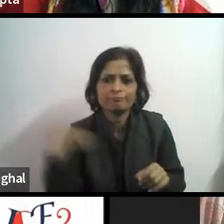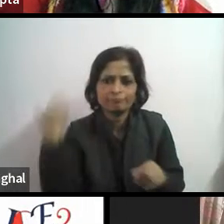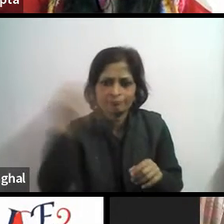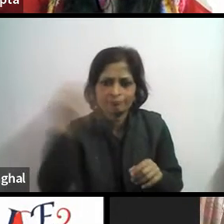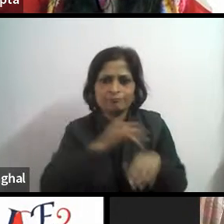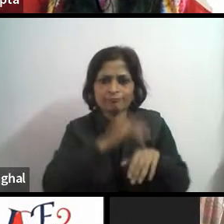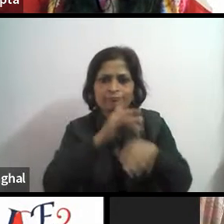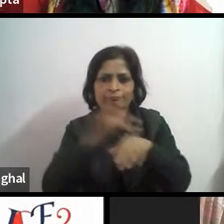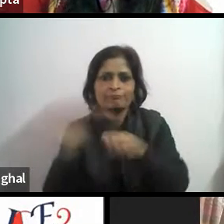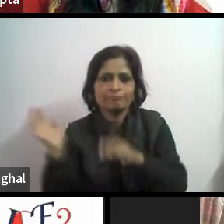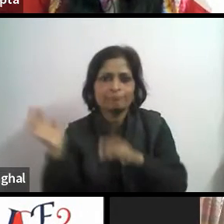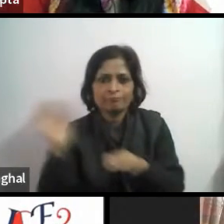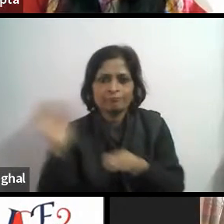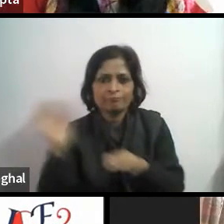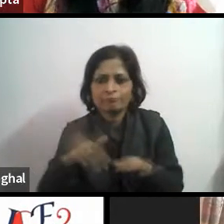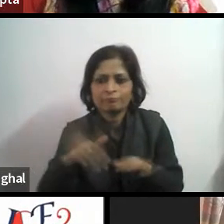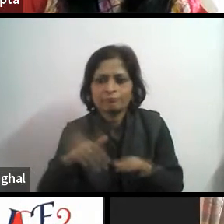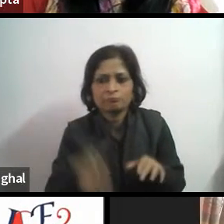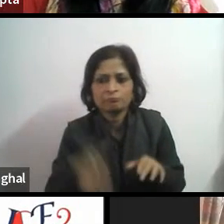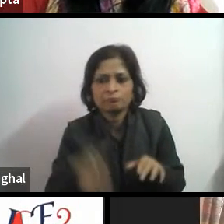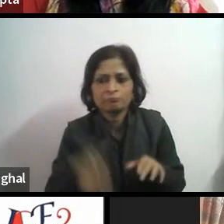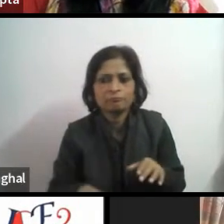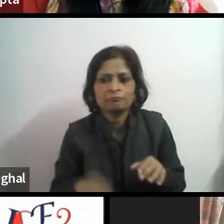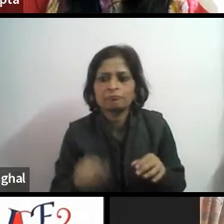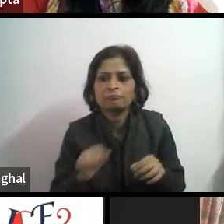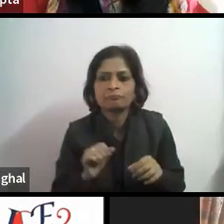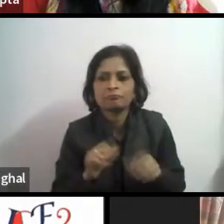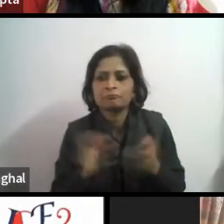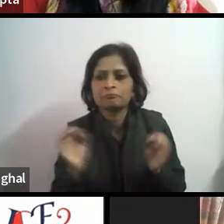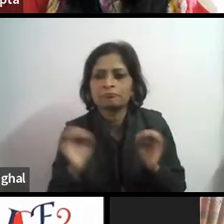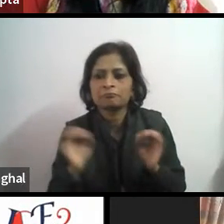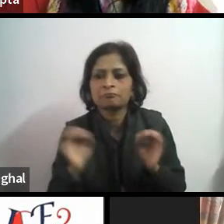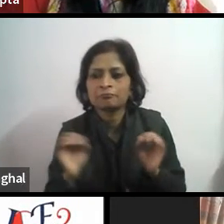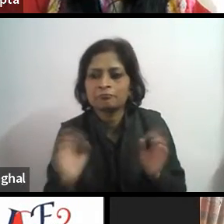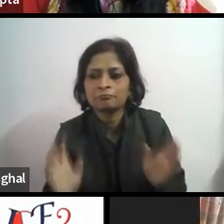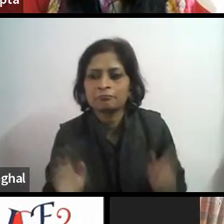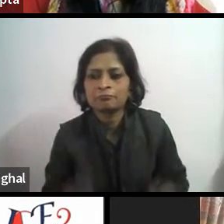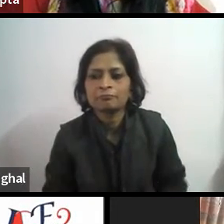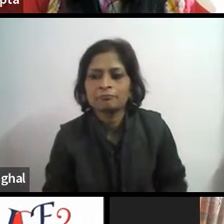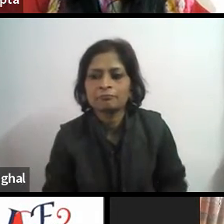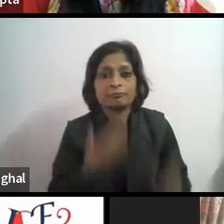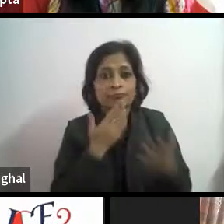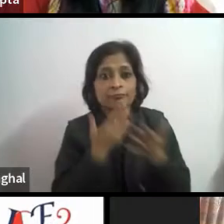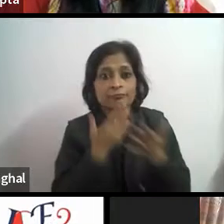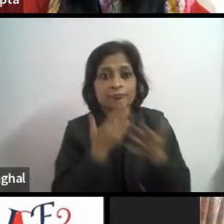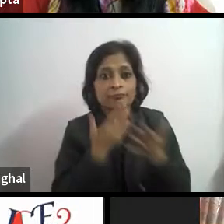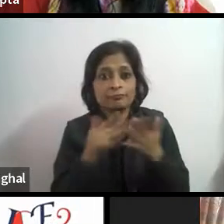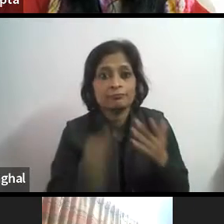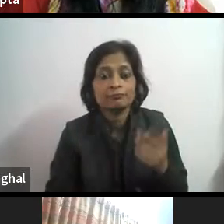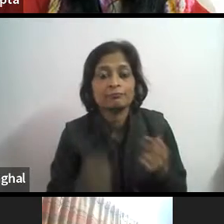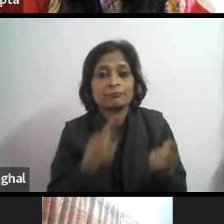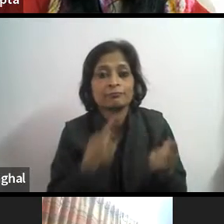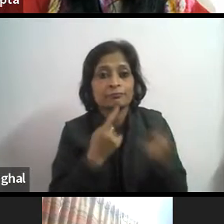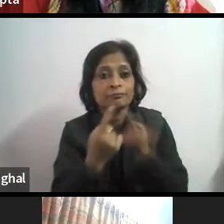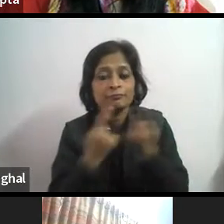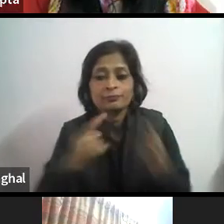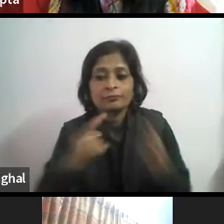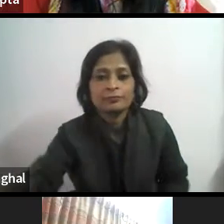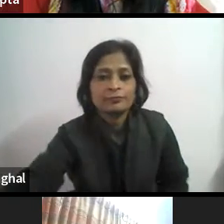in the future. So thank you for your kind invitation to address you today. And I'm going to just try and bring up